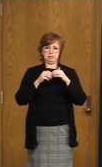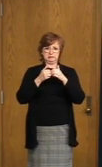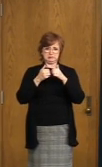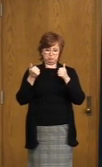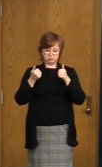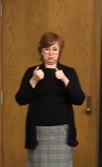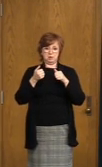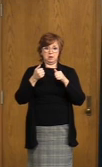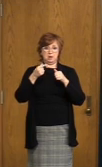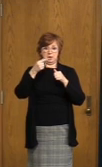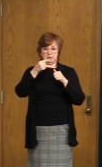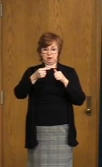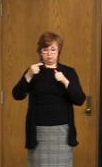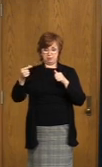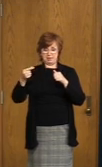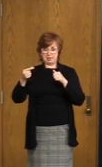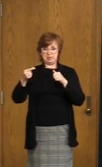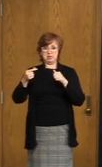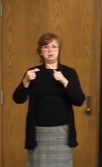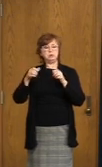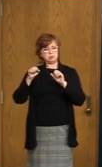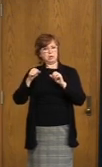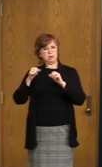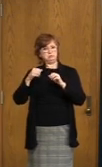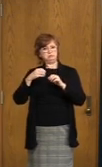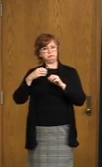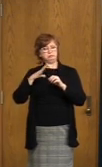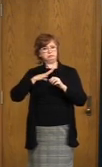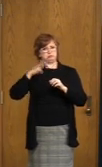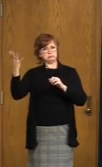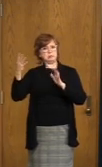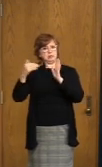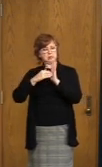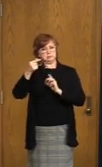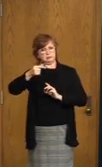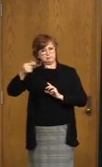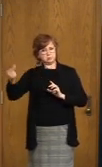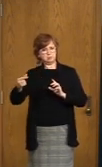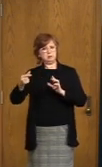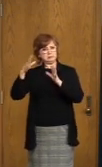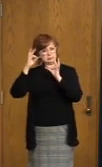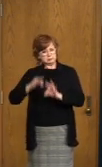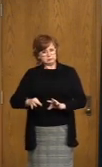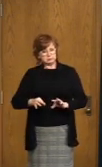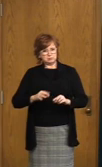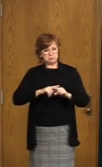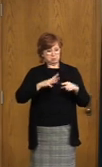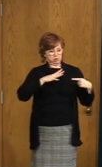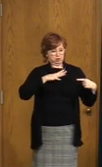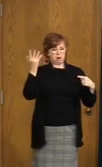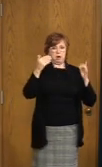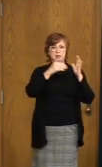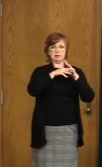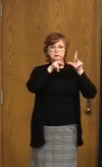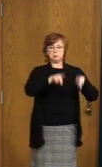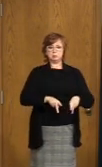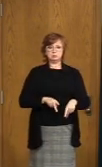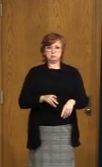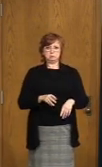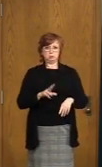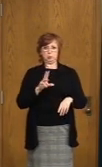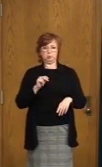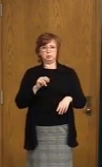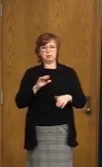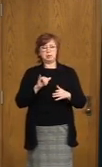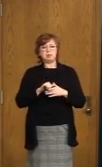moving actually to protesting a person. This is actually, this is unprecedented. I